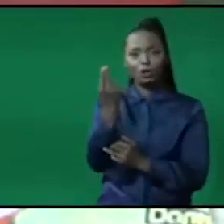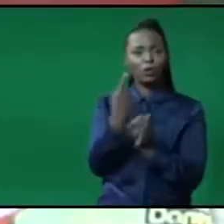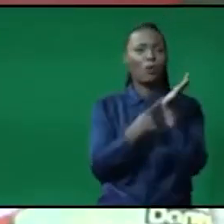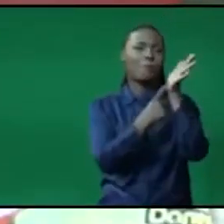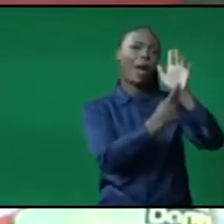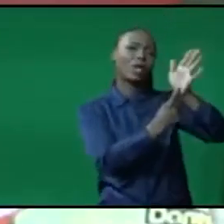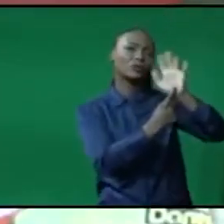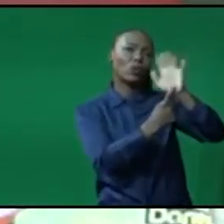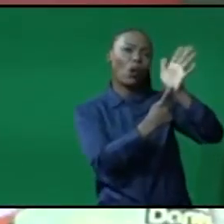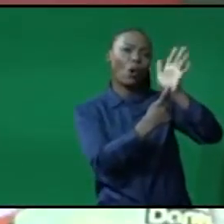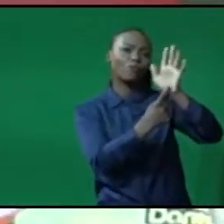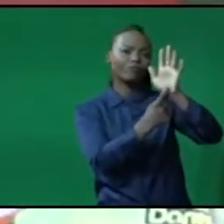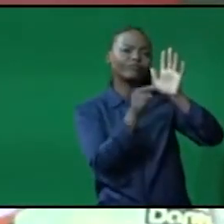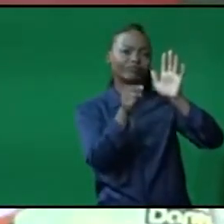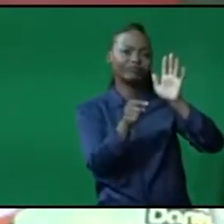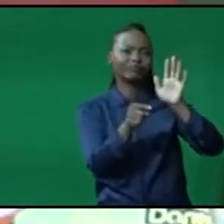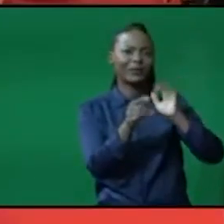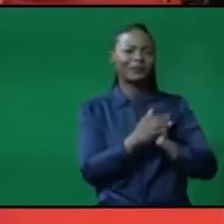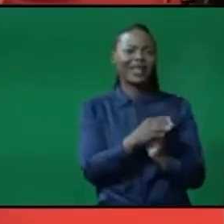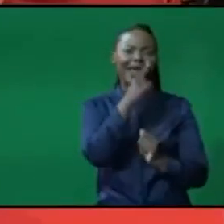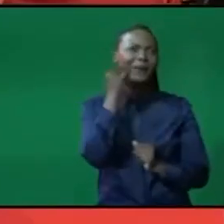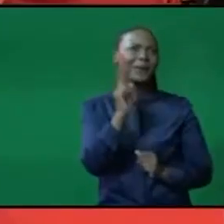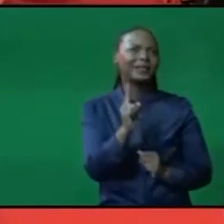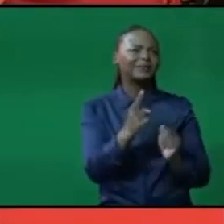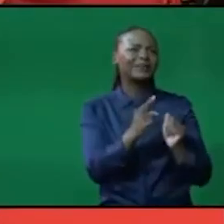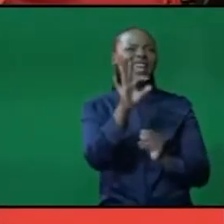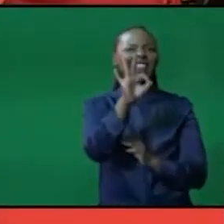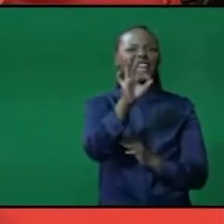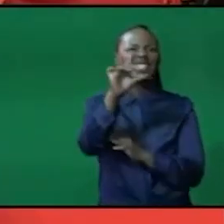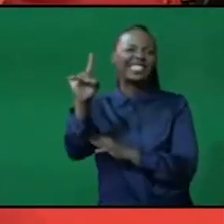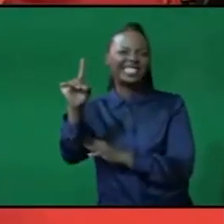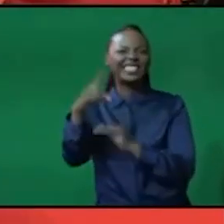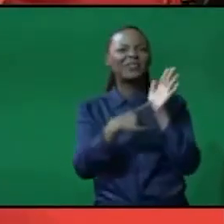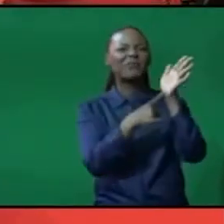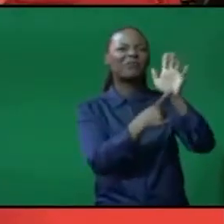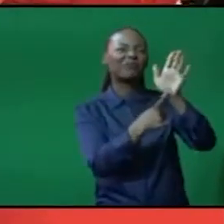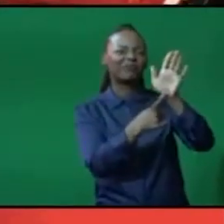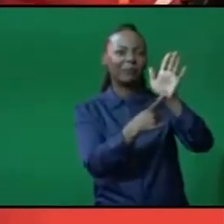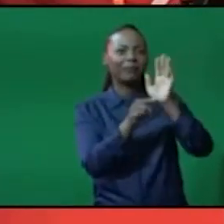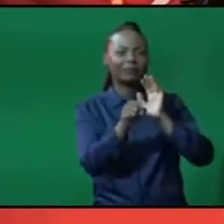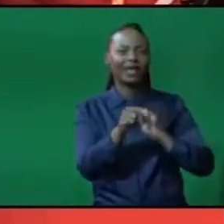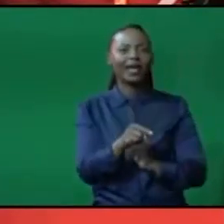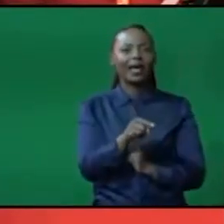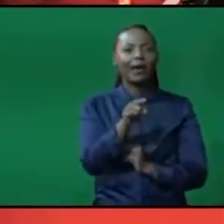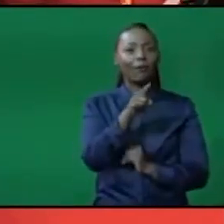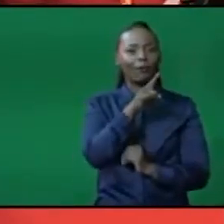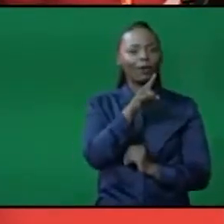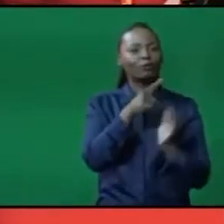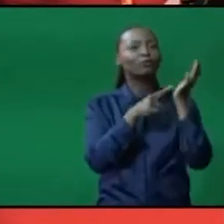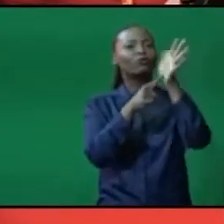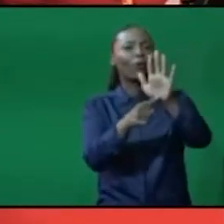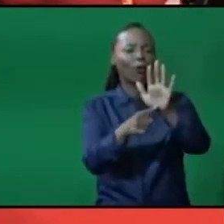here. Barking Legend. 3D. They were supposed to show